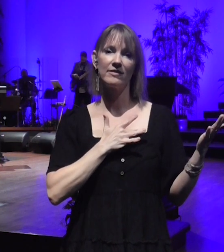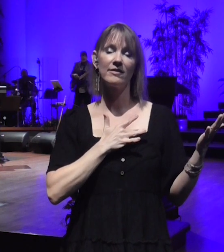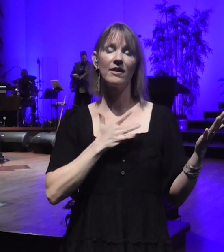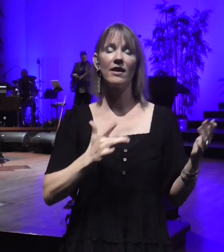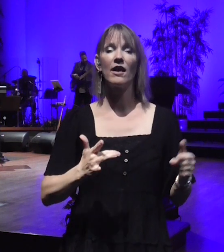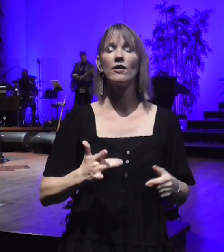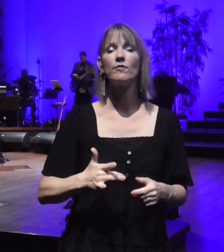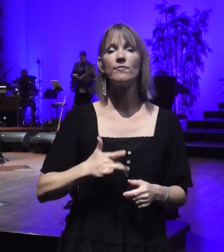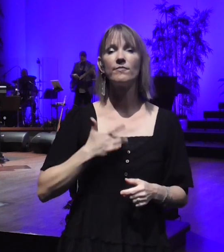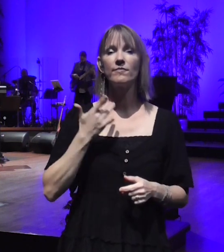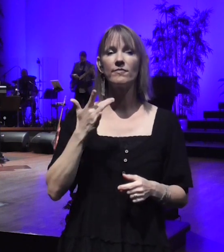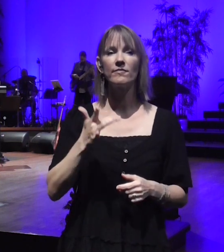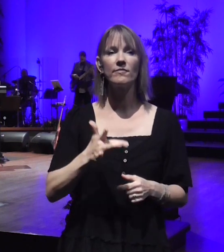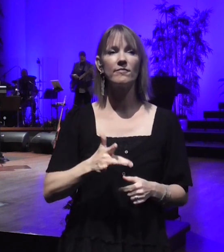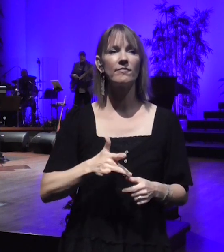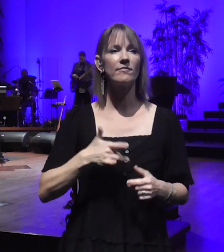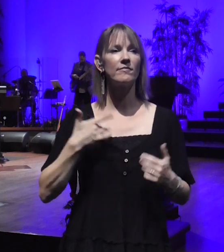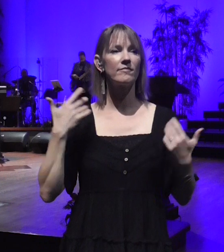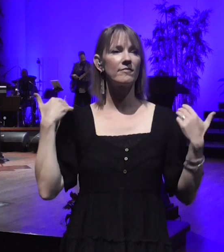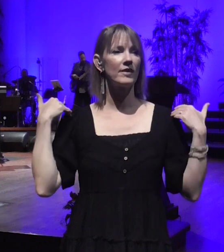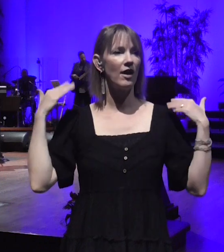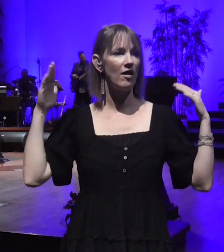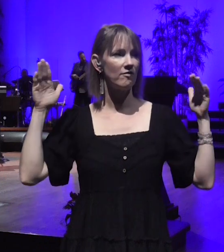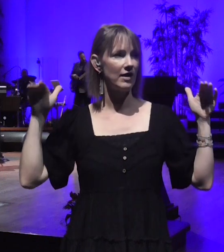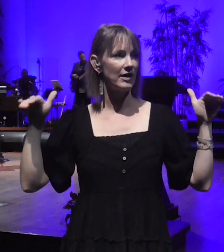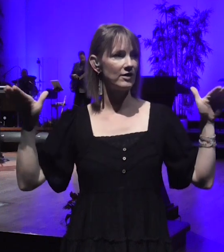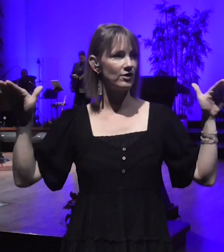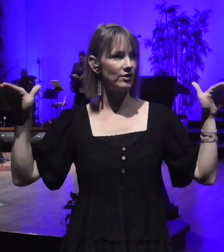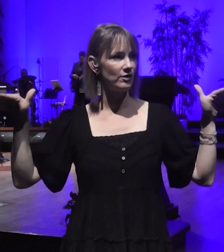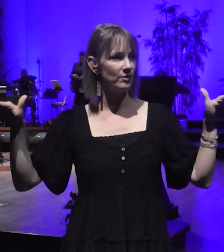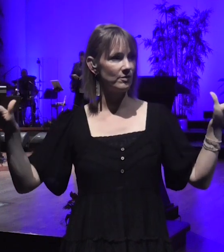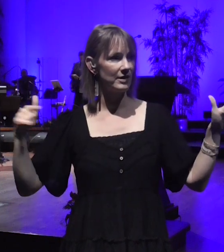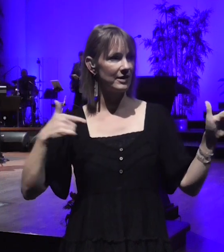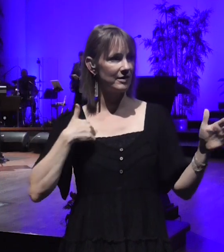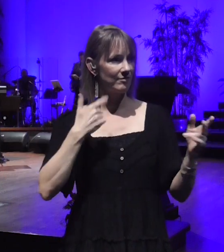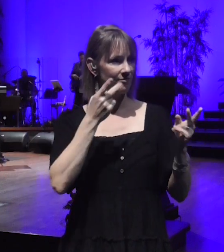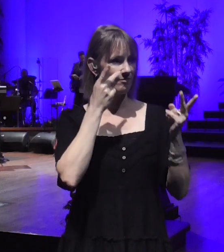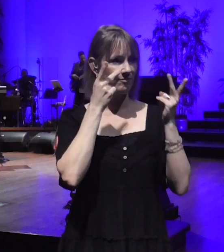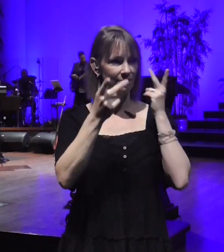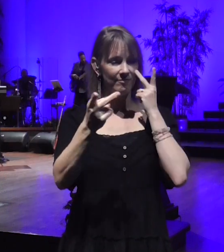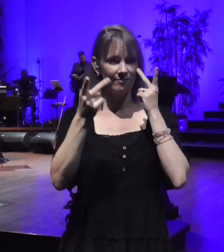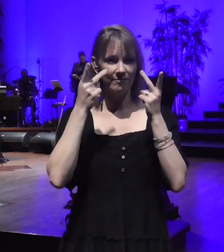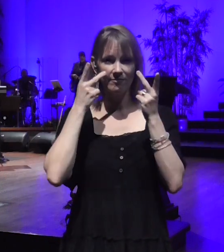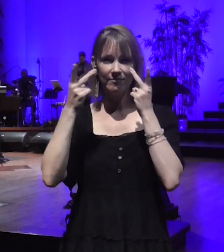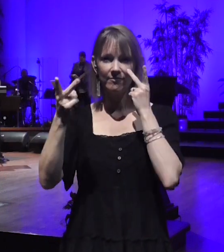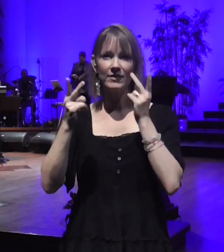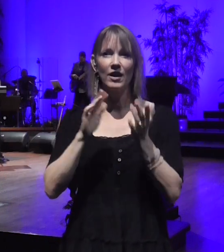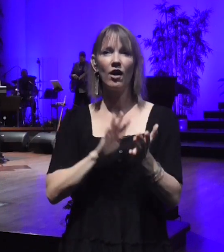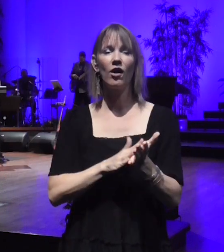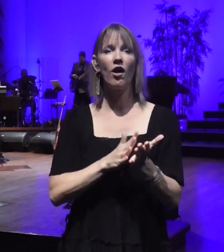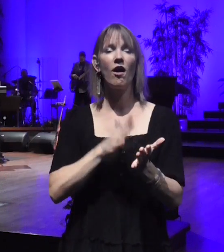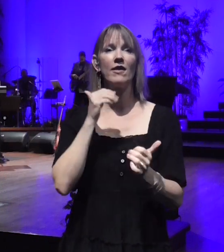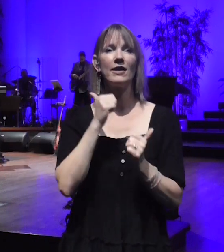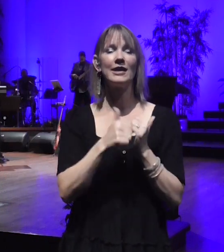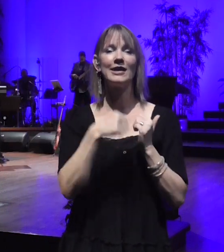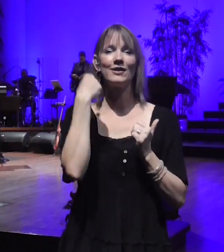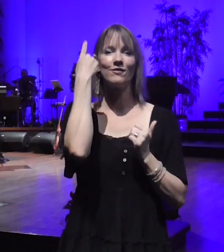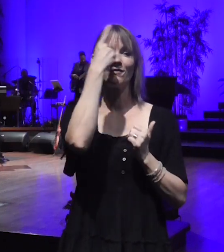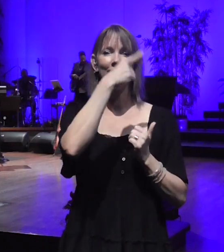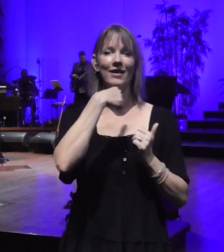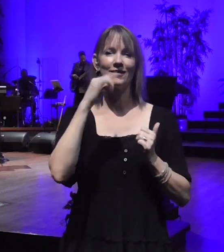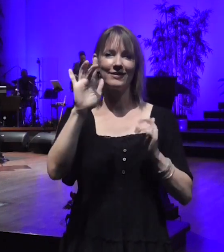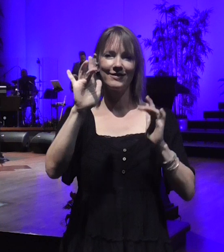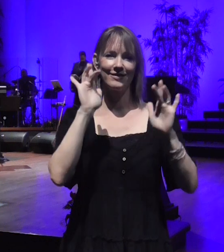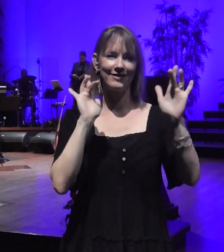I can hear the rush of angel wings. I see glory on each